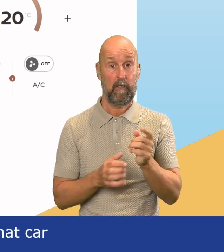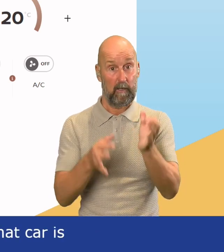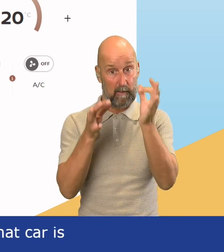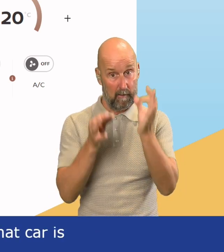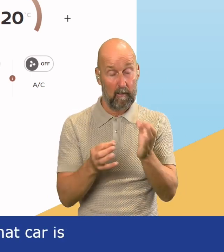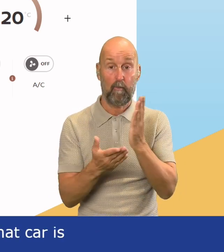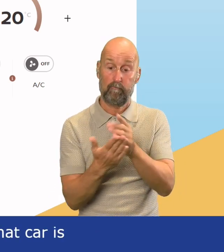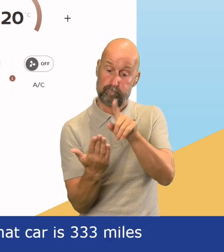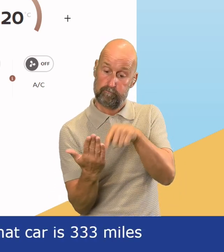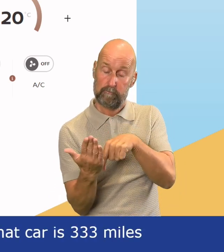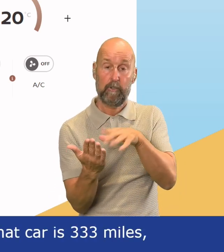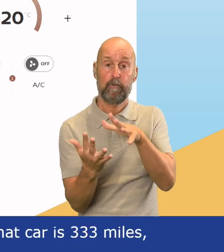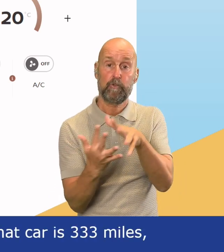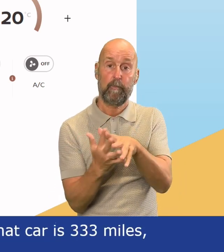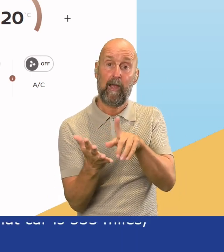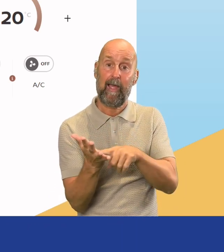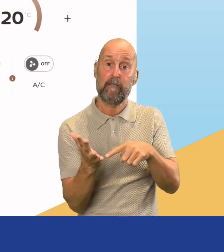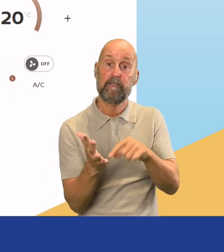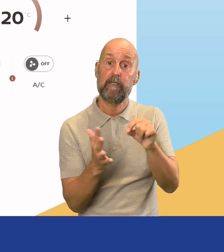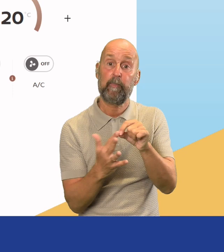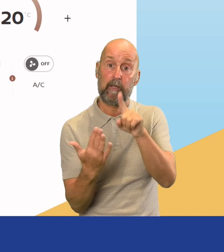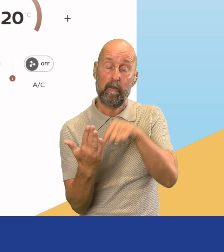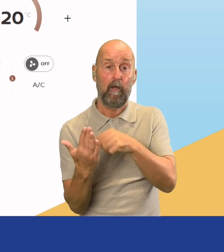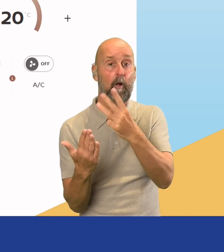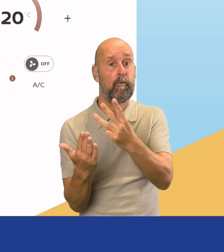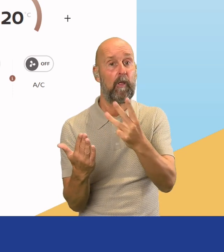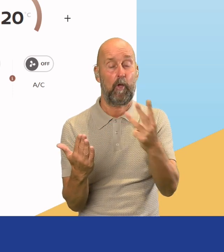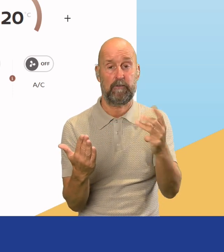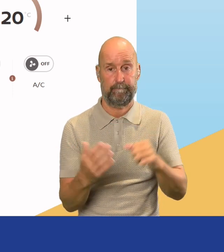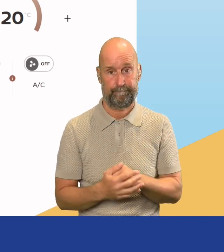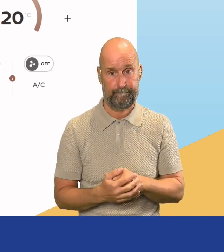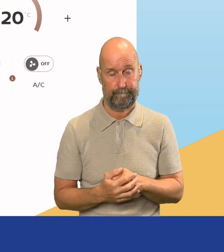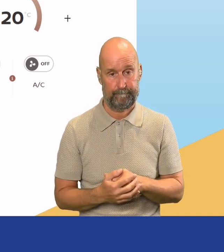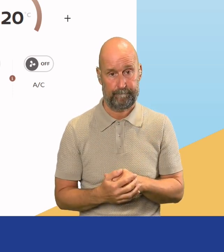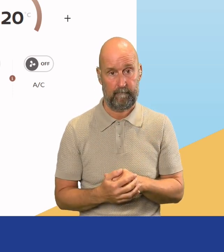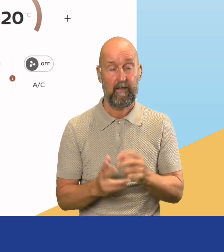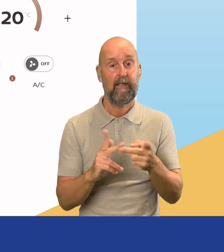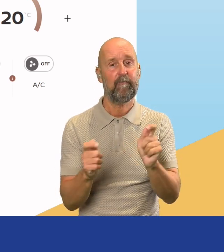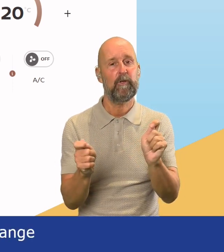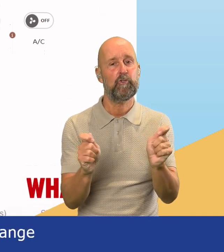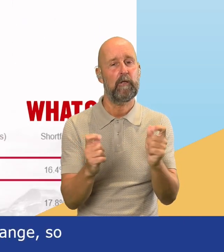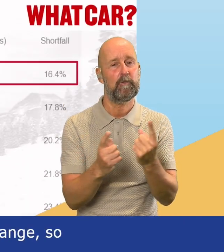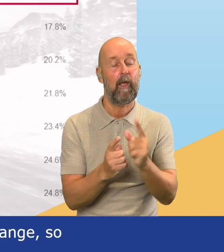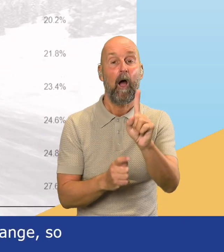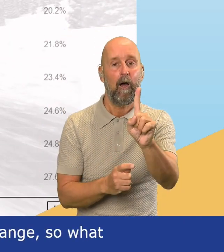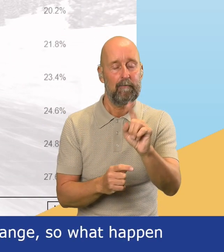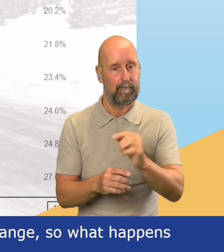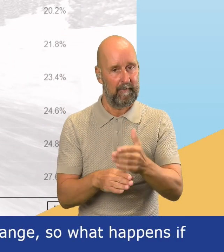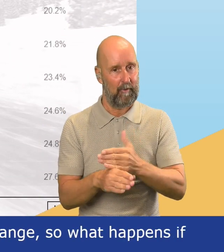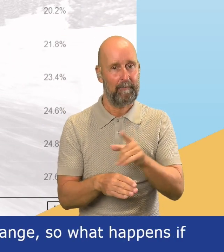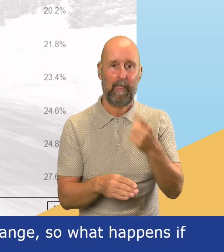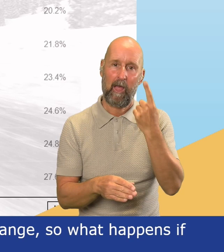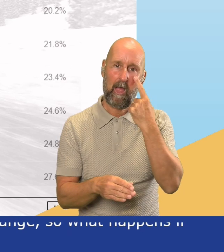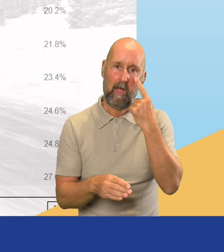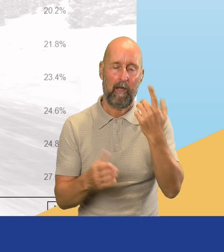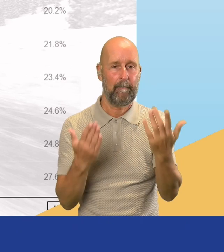would quote from the WLTP range. It's about 330. So what happens then if we change something? But before we do that, let's look at